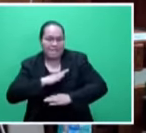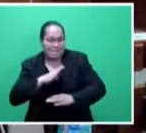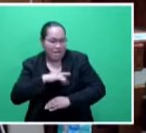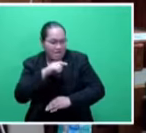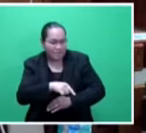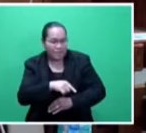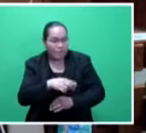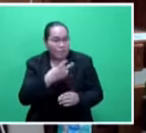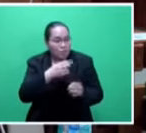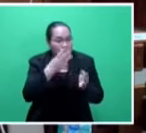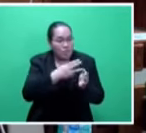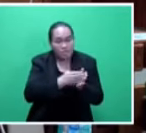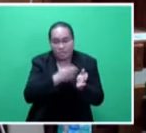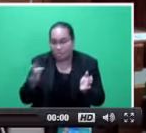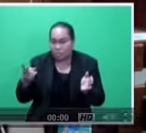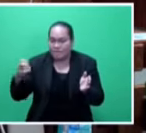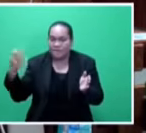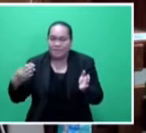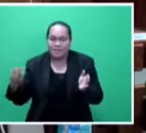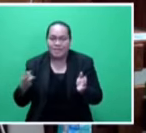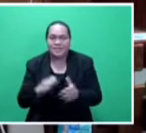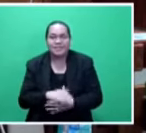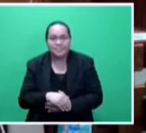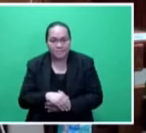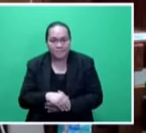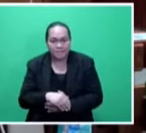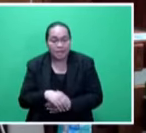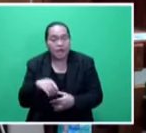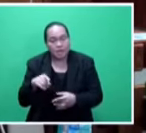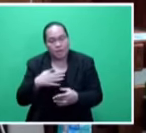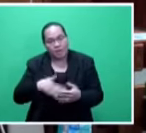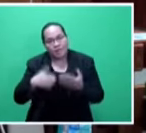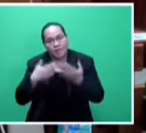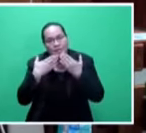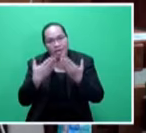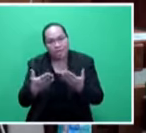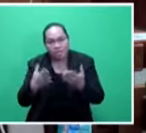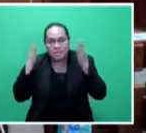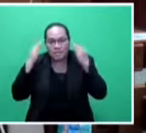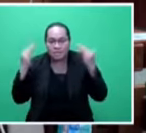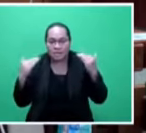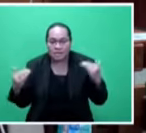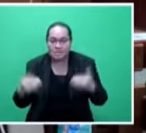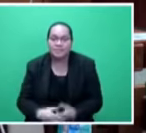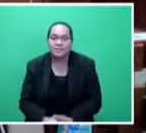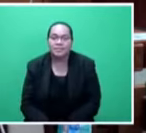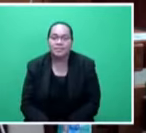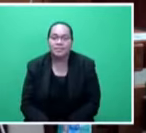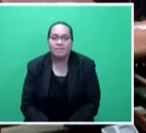for the period 2013-2014. With those sentiments, I thank you, Honourable Speaker, sir.